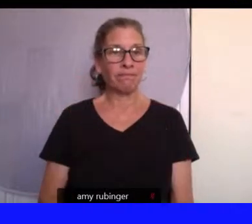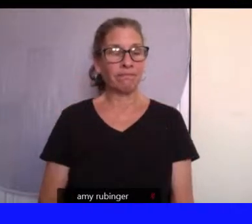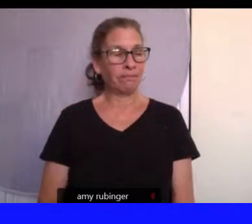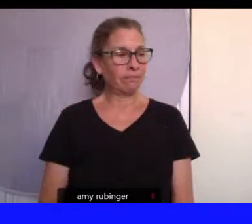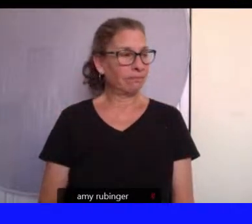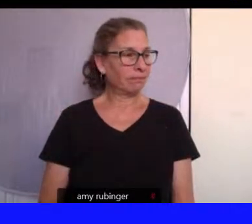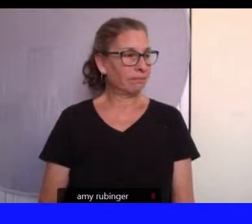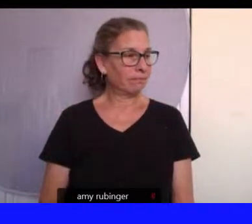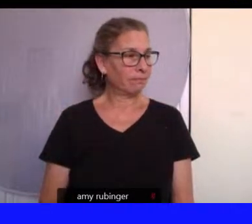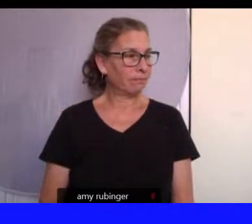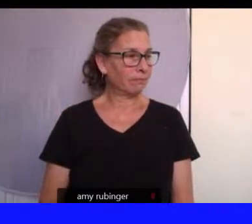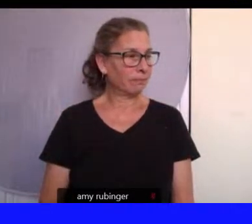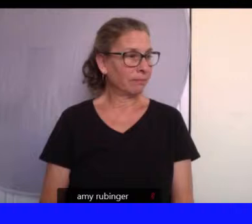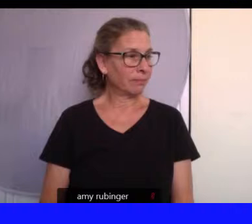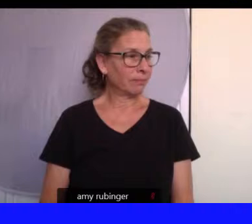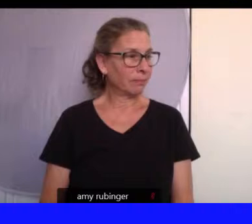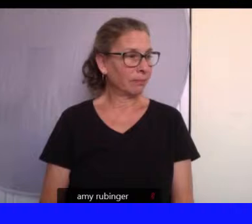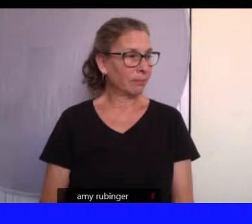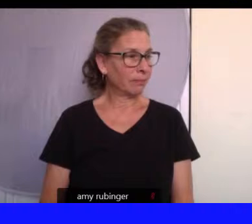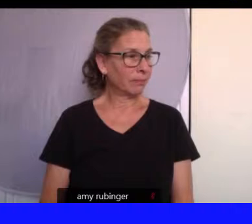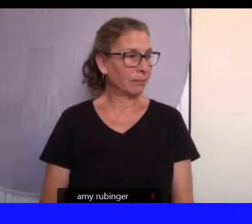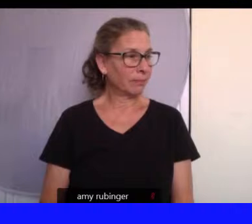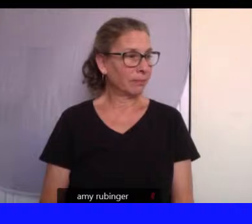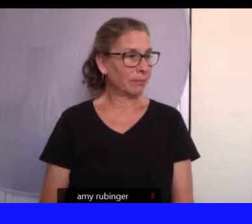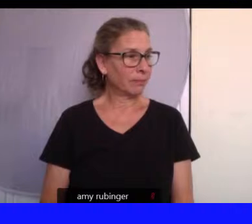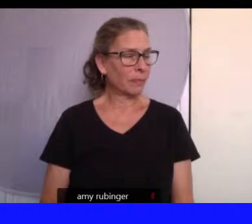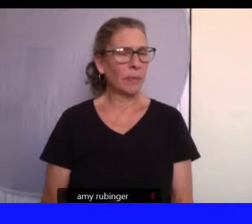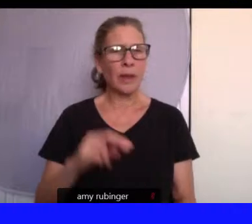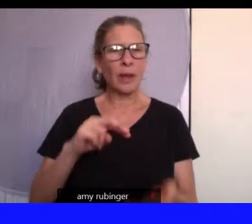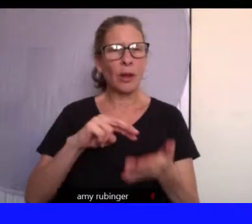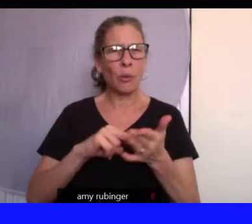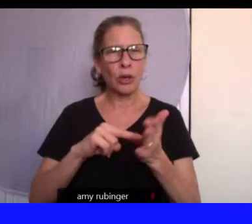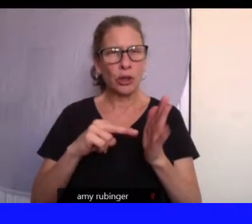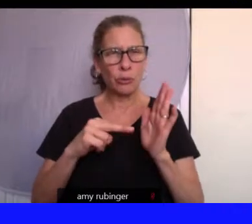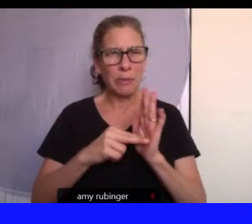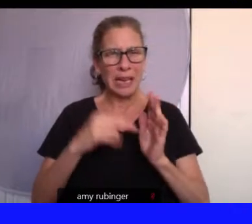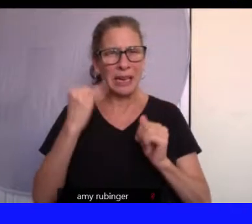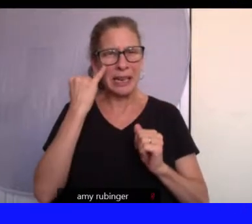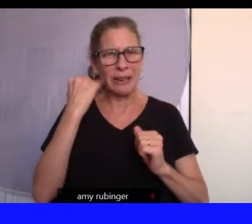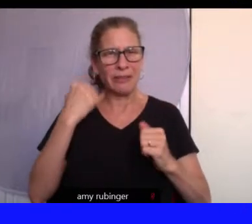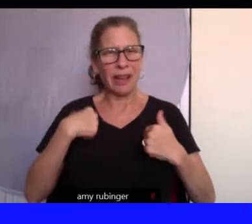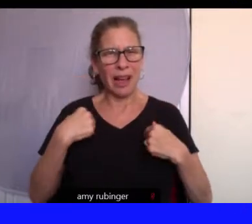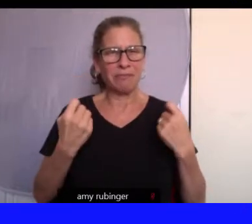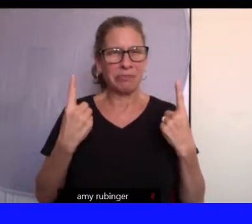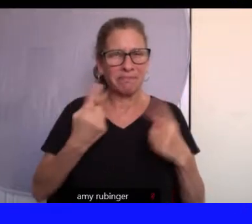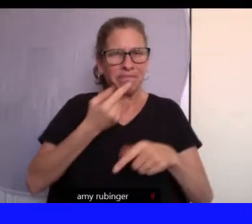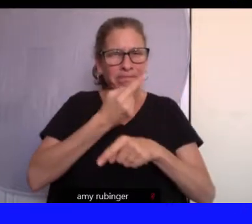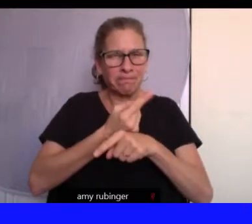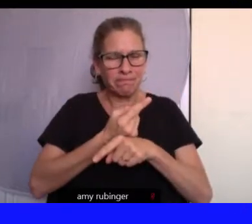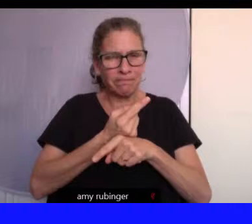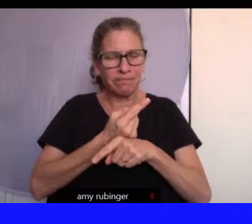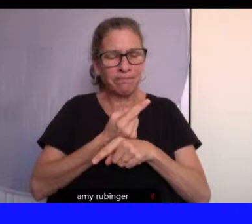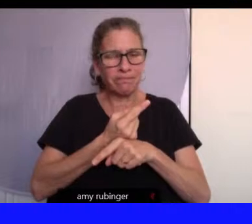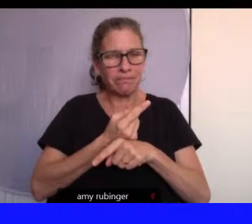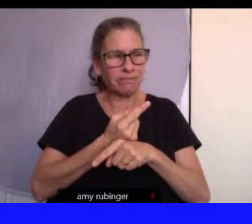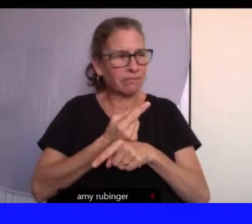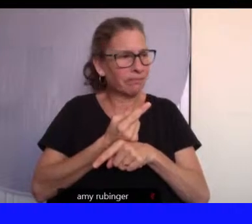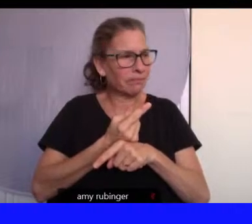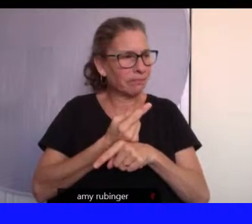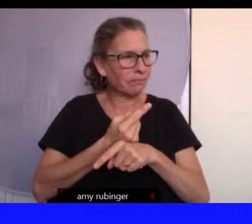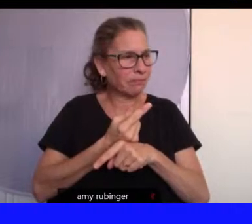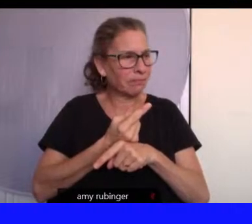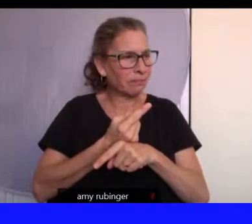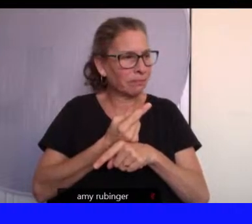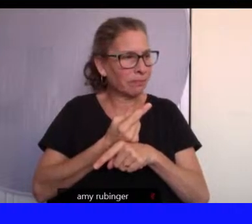this is a little bit, the word that I would use would be ridiculous? Yes. I mean, is there a way